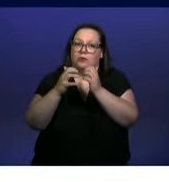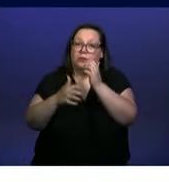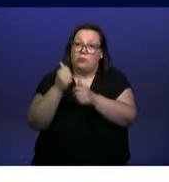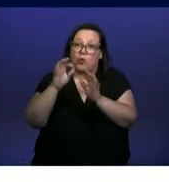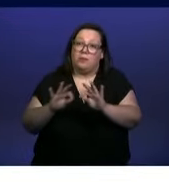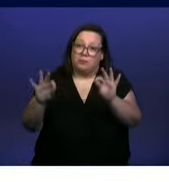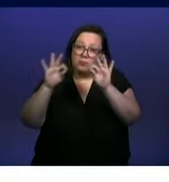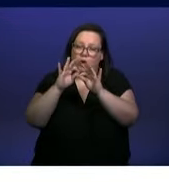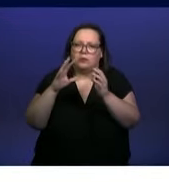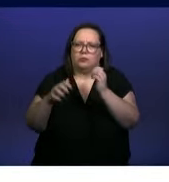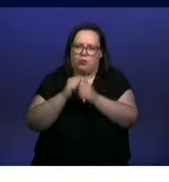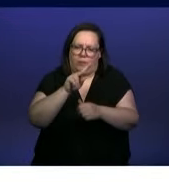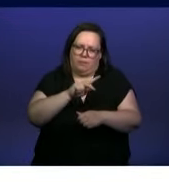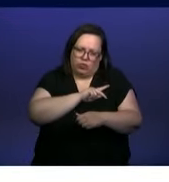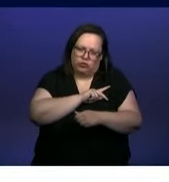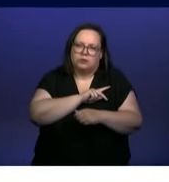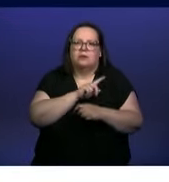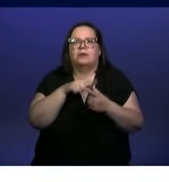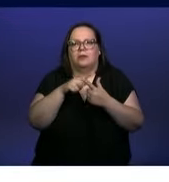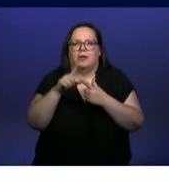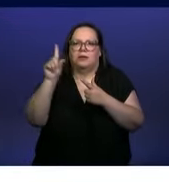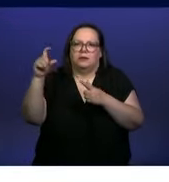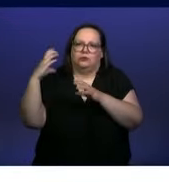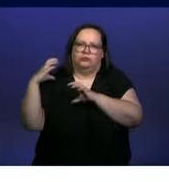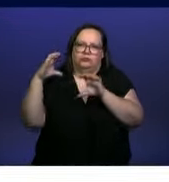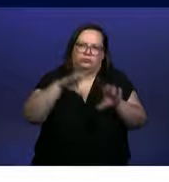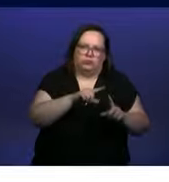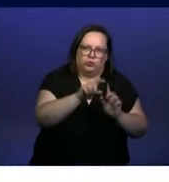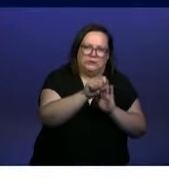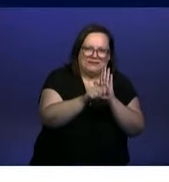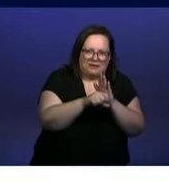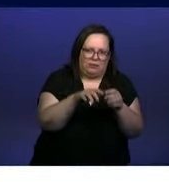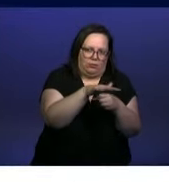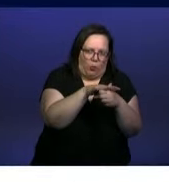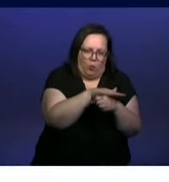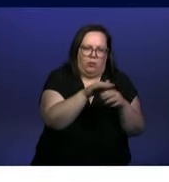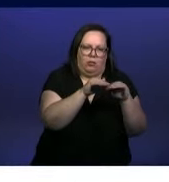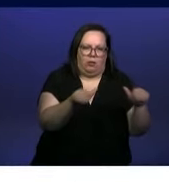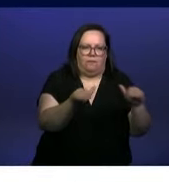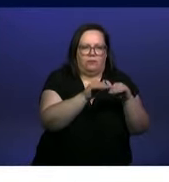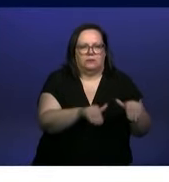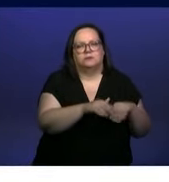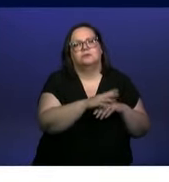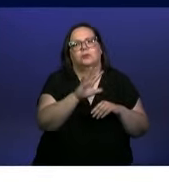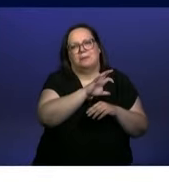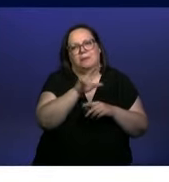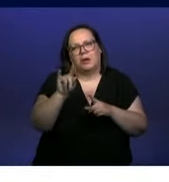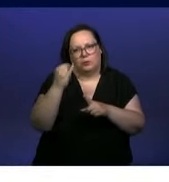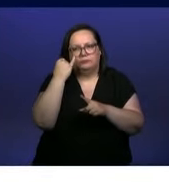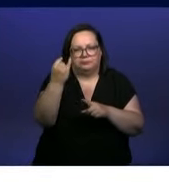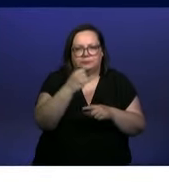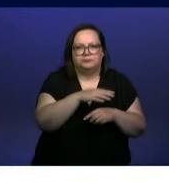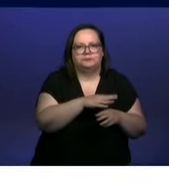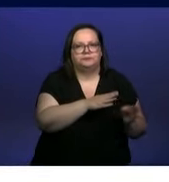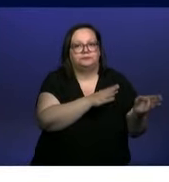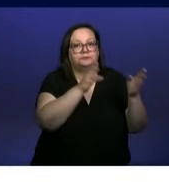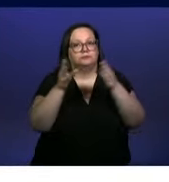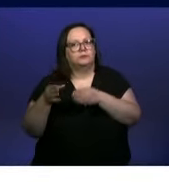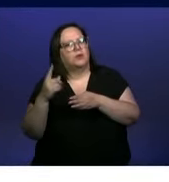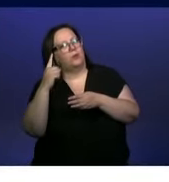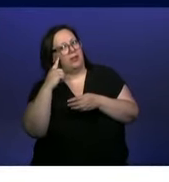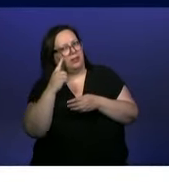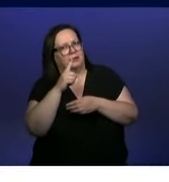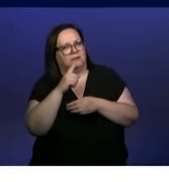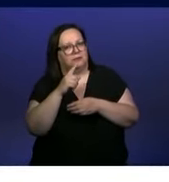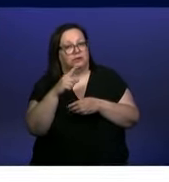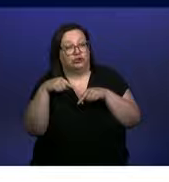handled at the local, the state levels. Okay. Let's return to federalism. Mr. Wilson. Well, I don't think you're actually supposed to do this in